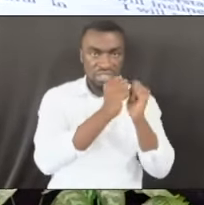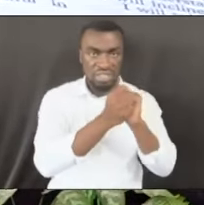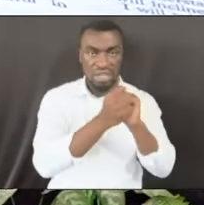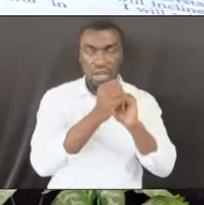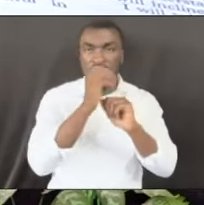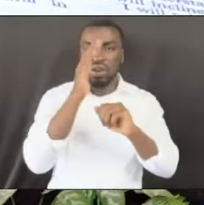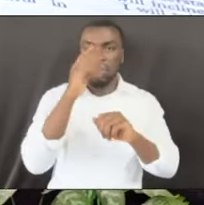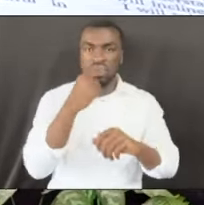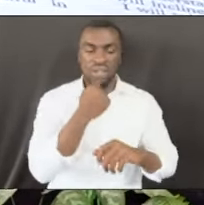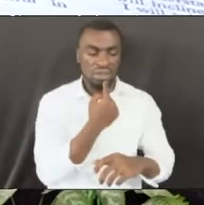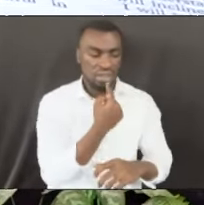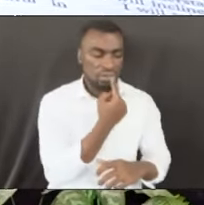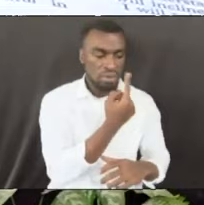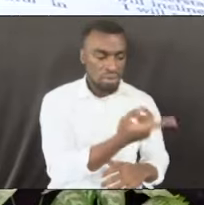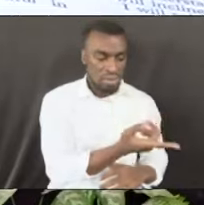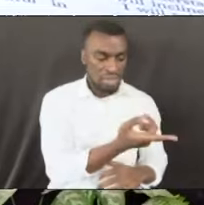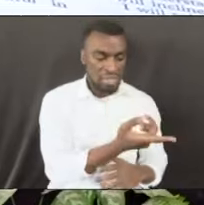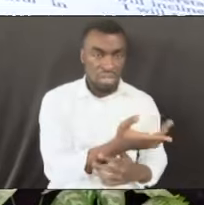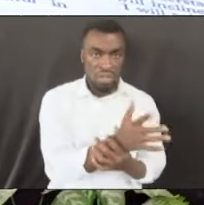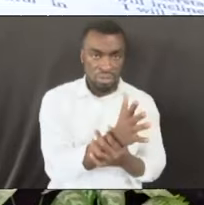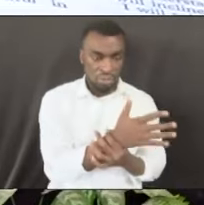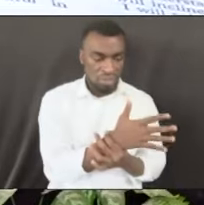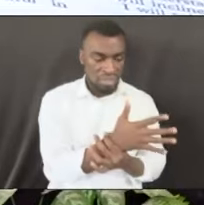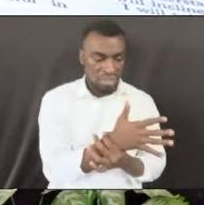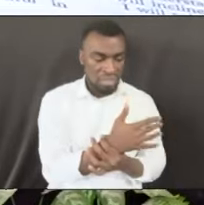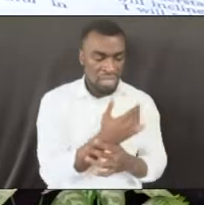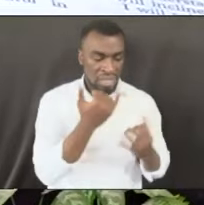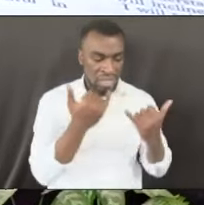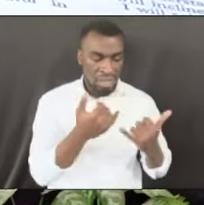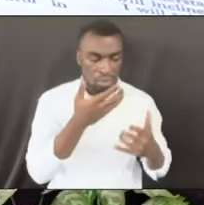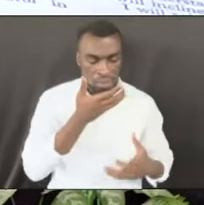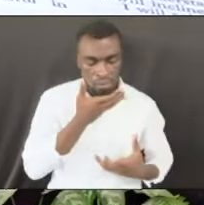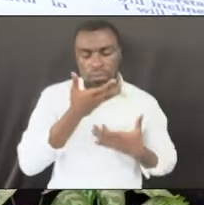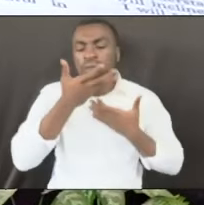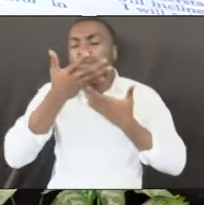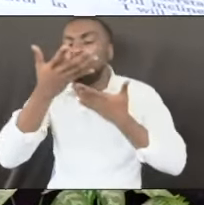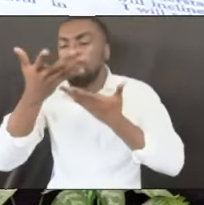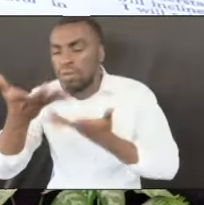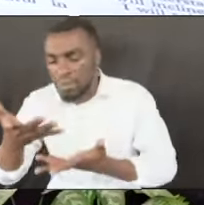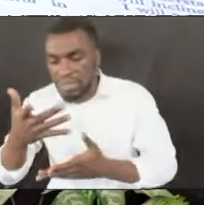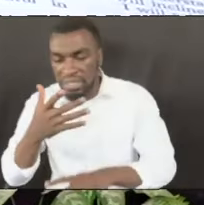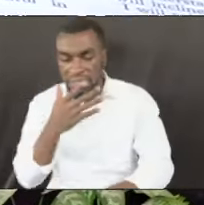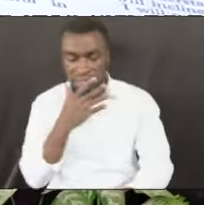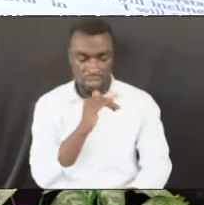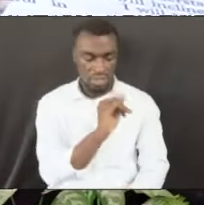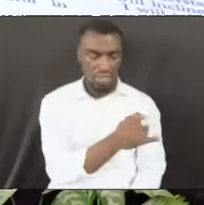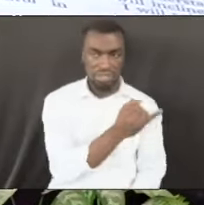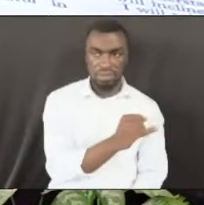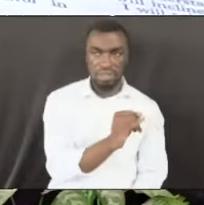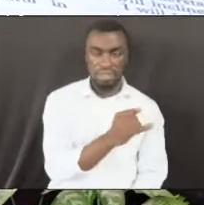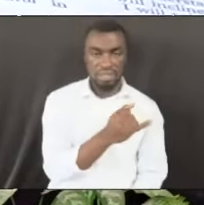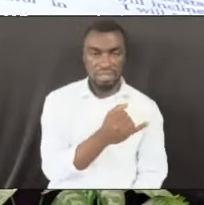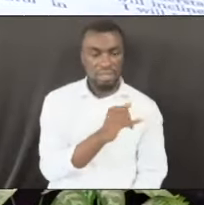and he says, vomit now, this man is converted. This man was swallowed and converted. By the time